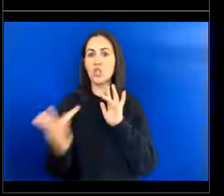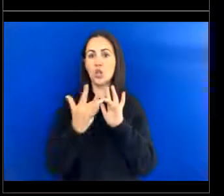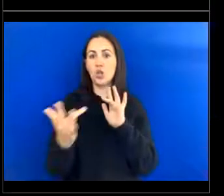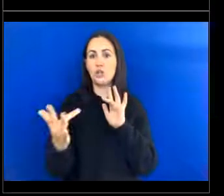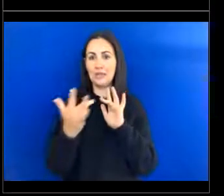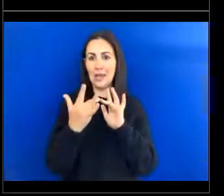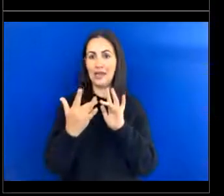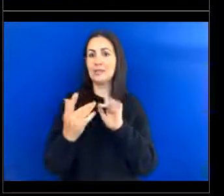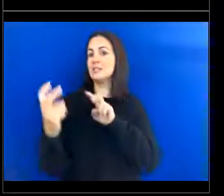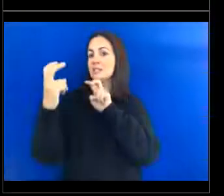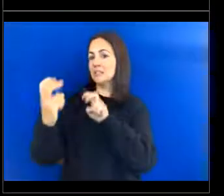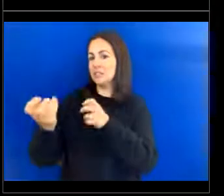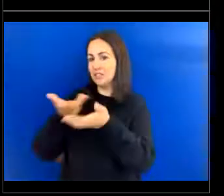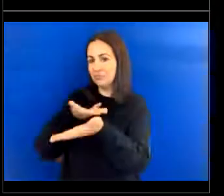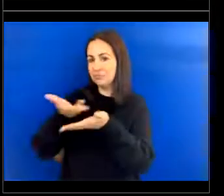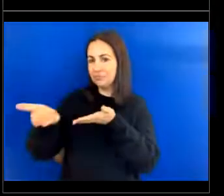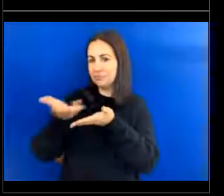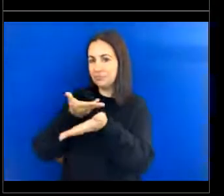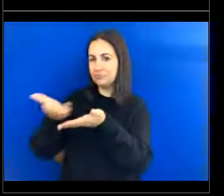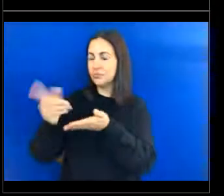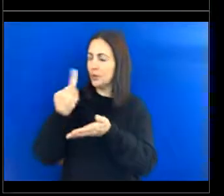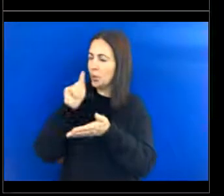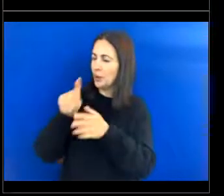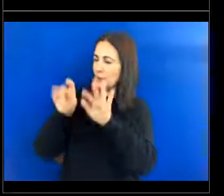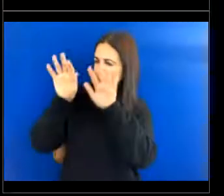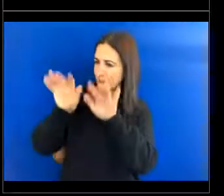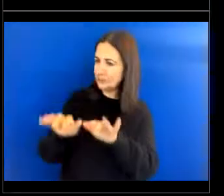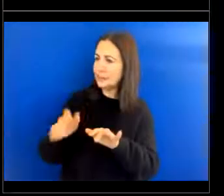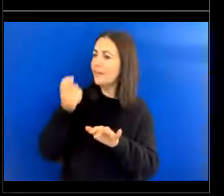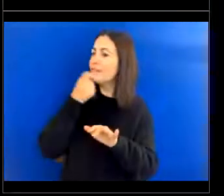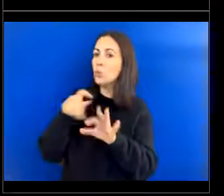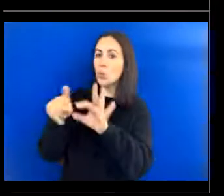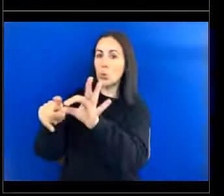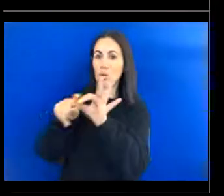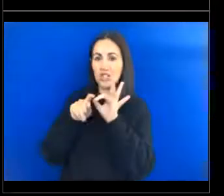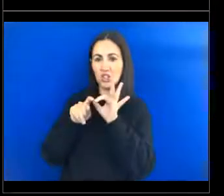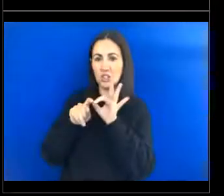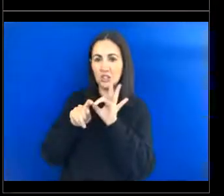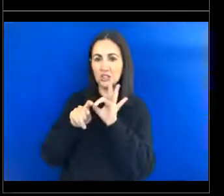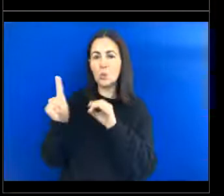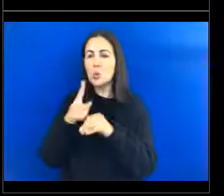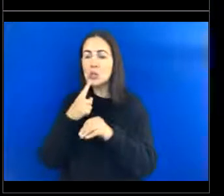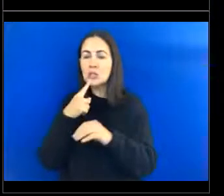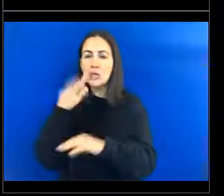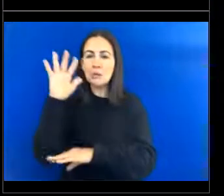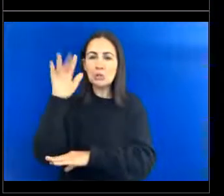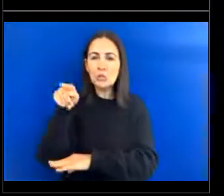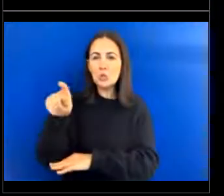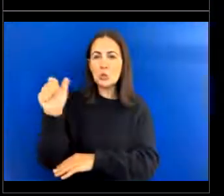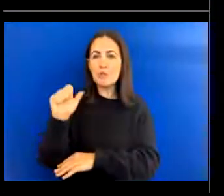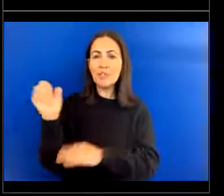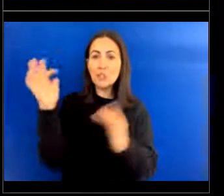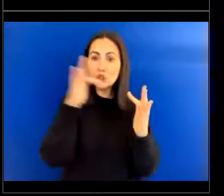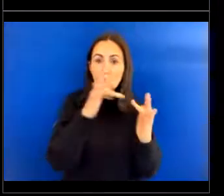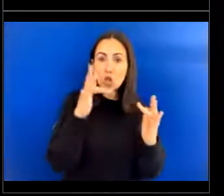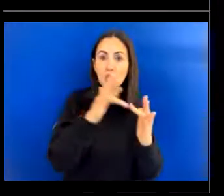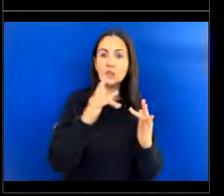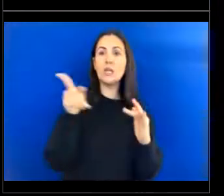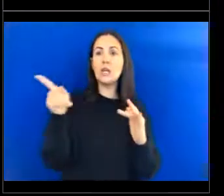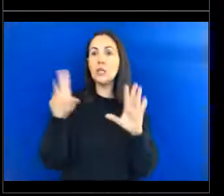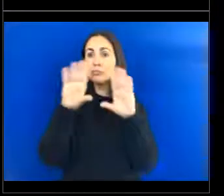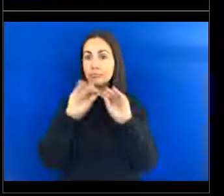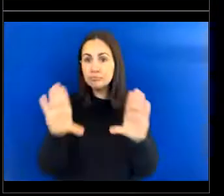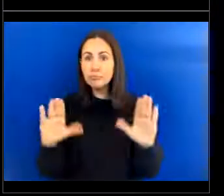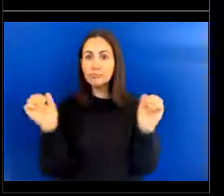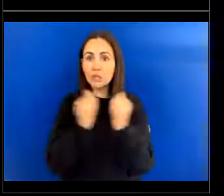with the case coordinator who will ask them questions similar to what you've just been talking about. What steps have you taken to try and fix this? Have